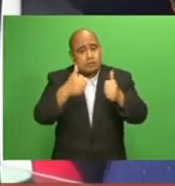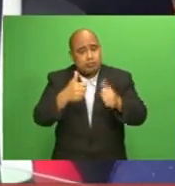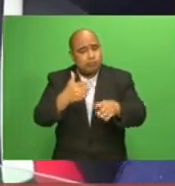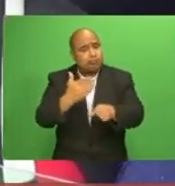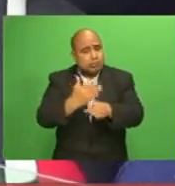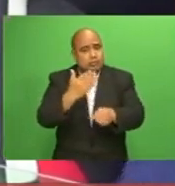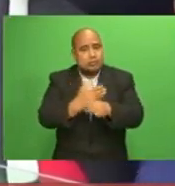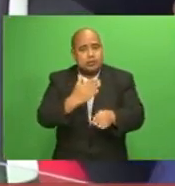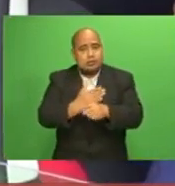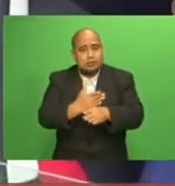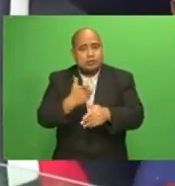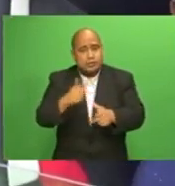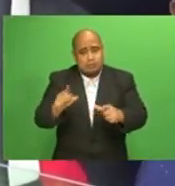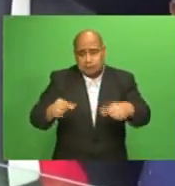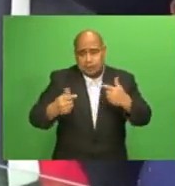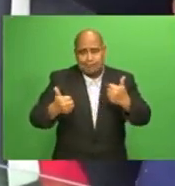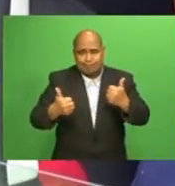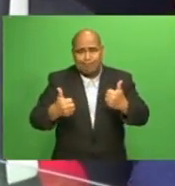the teachers.